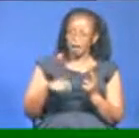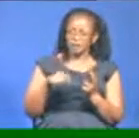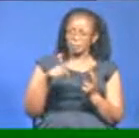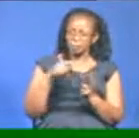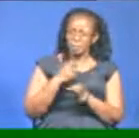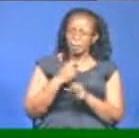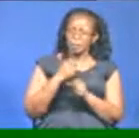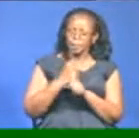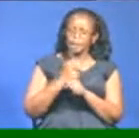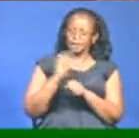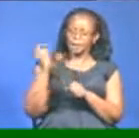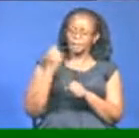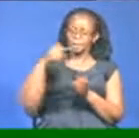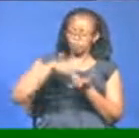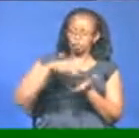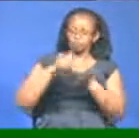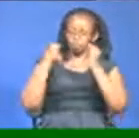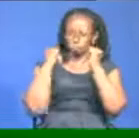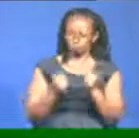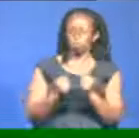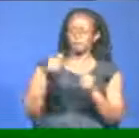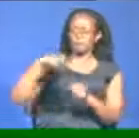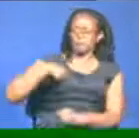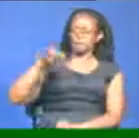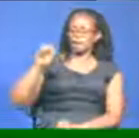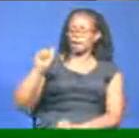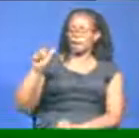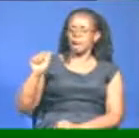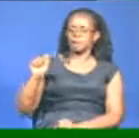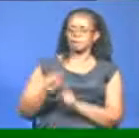holds in EALA and in EAC, Mr. Speaker. With those few words, I support the